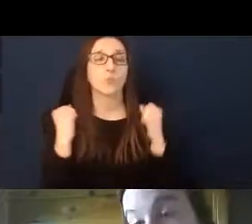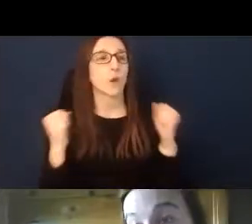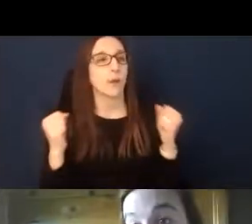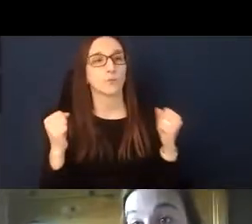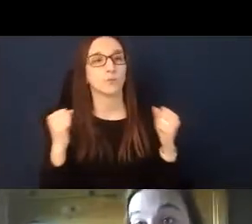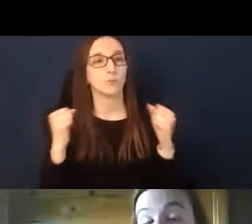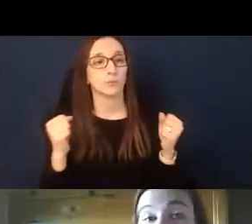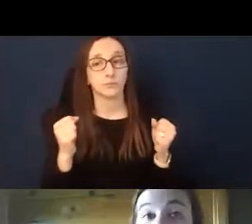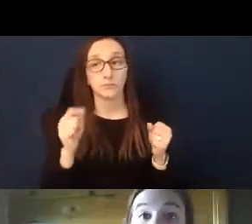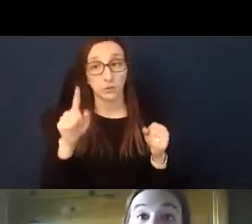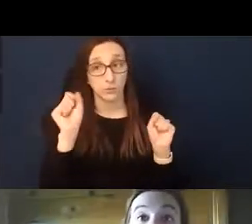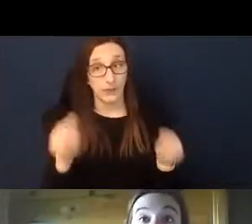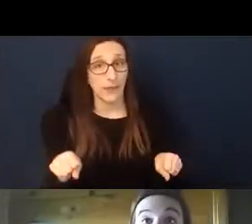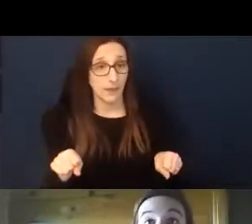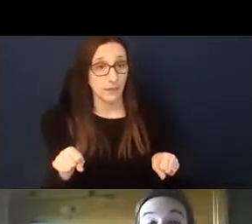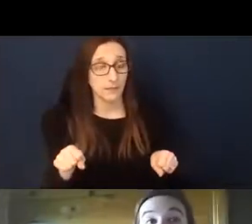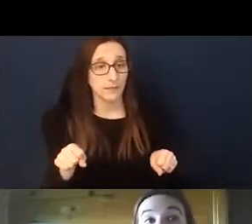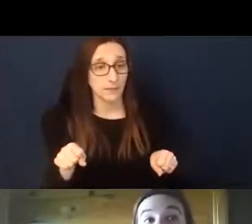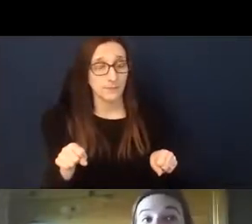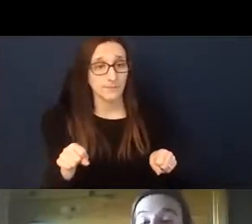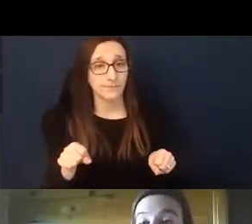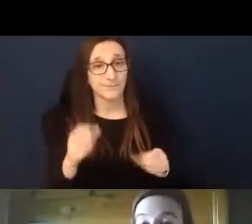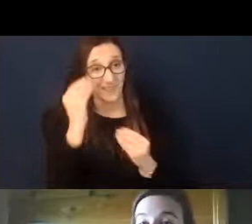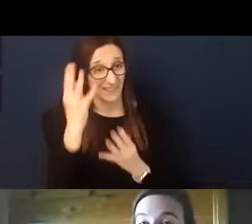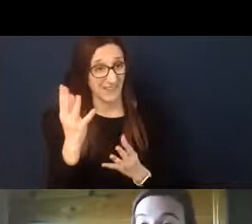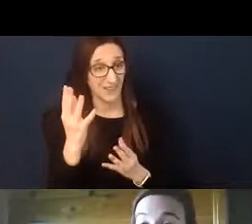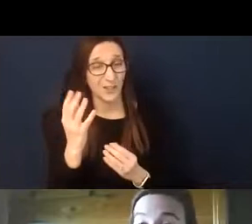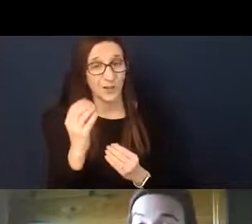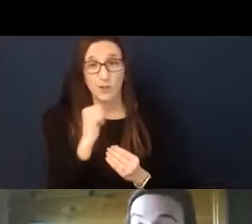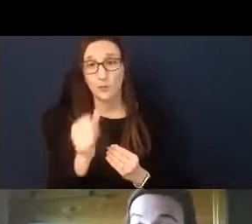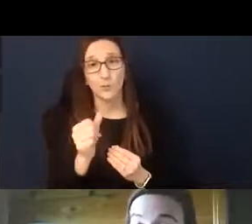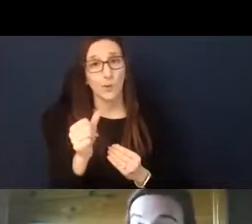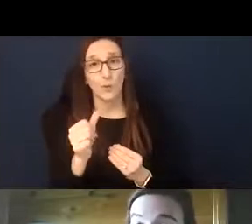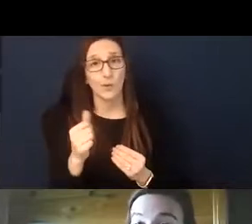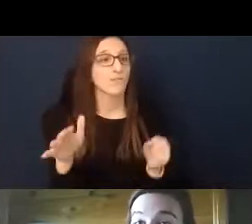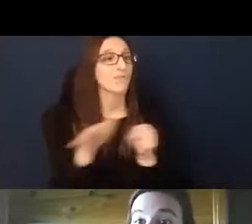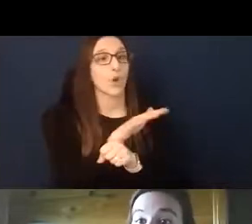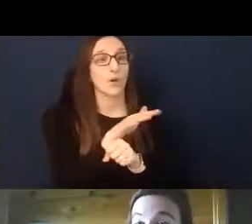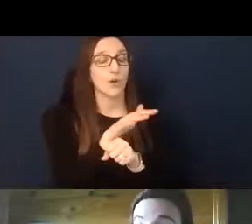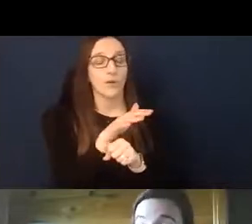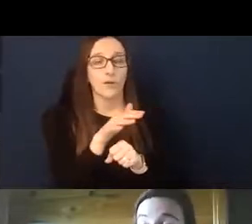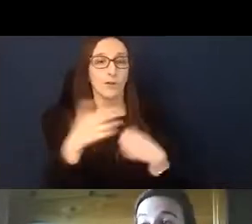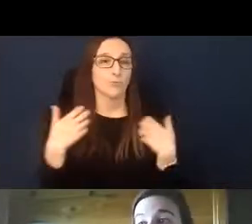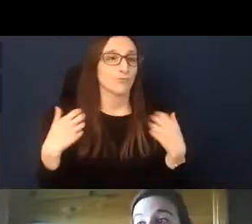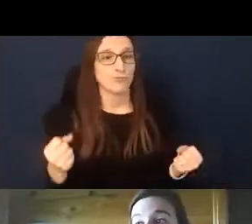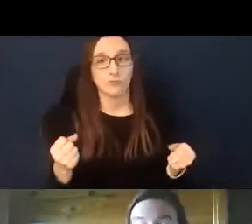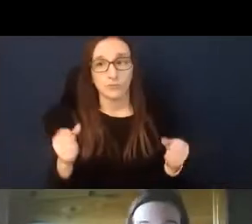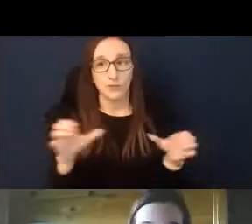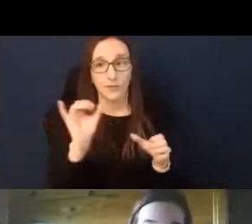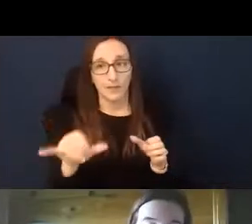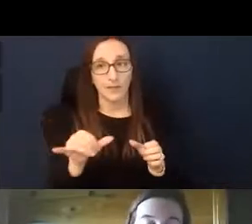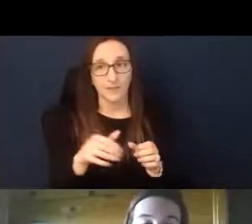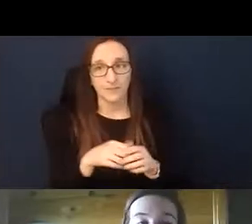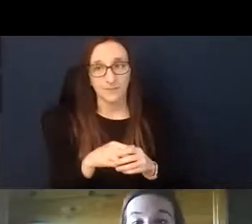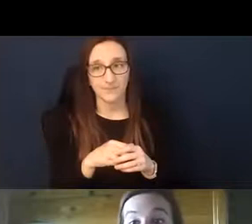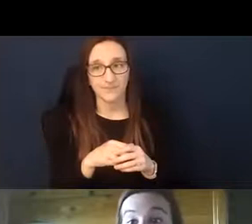You can. I can tell you you're not going to reach your full potential doing that. I know